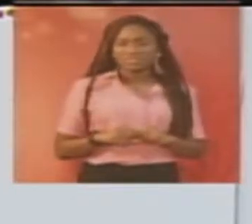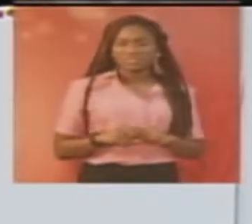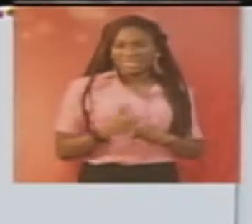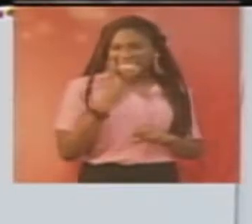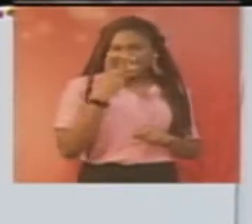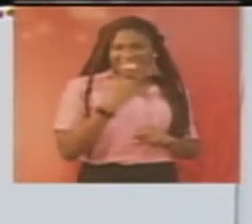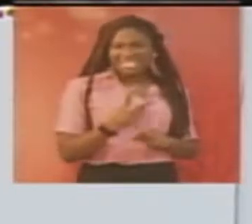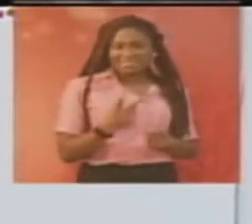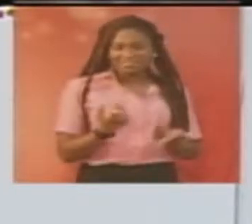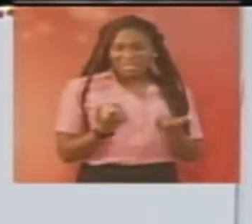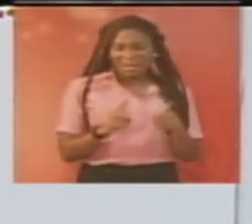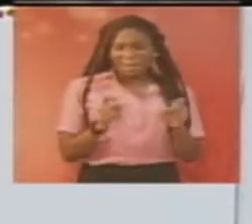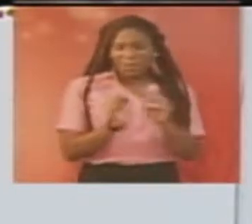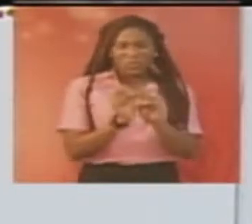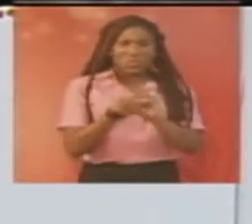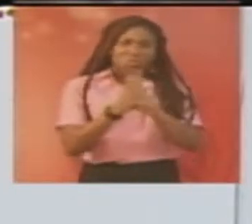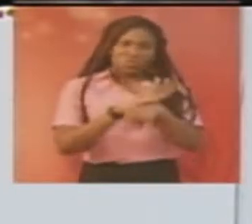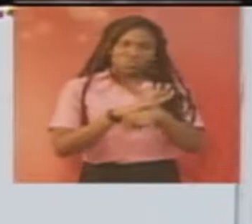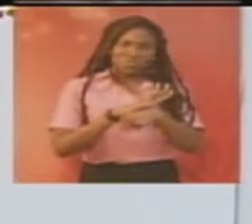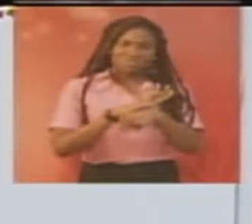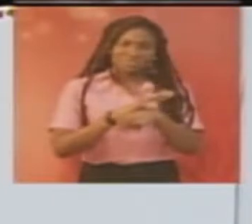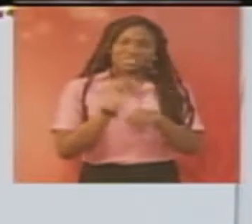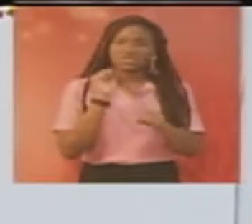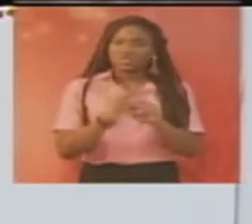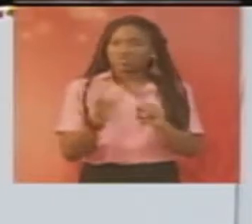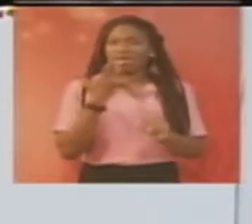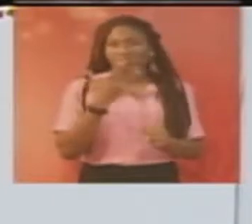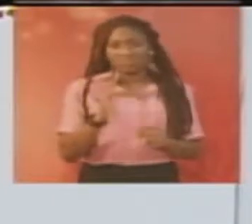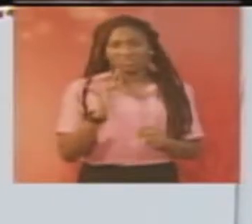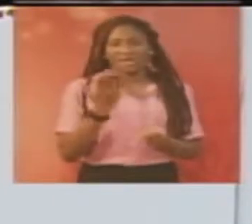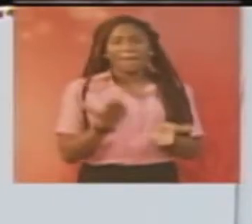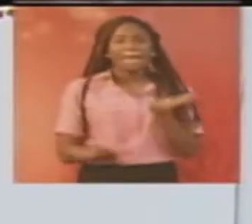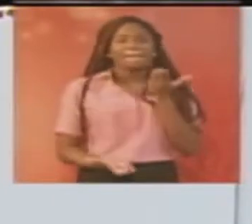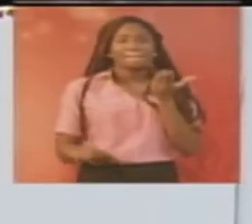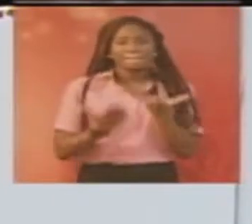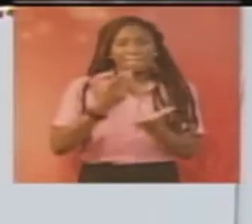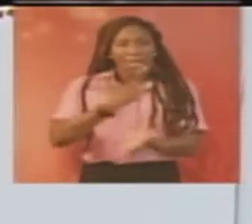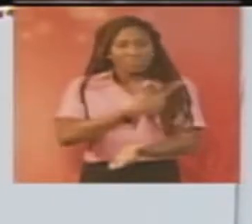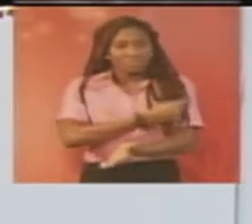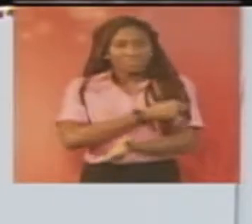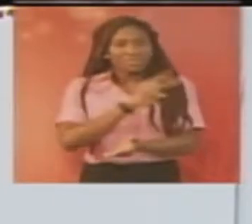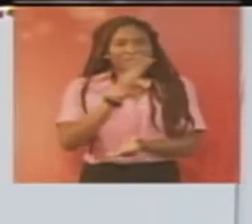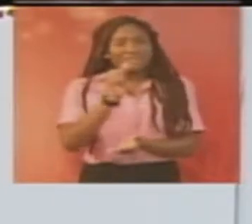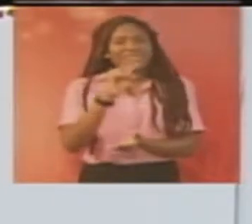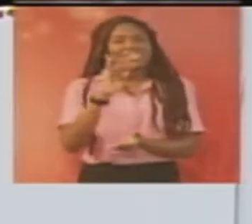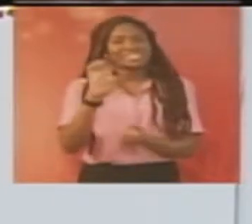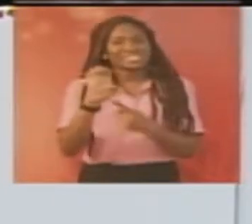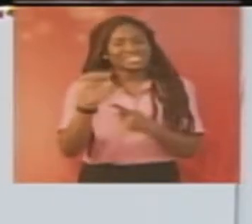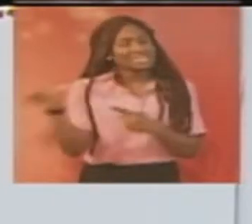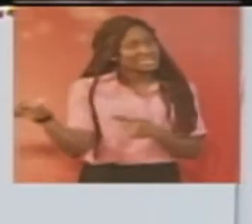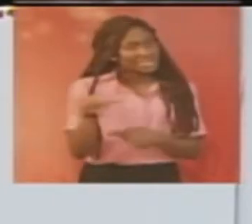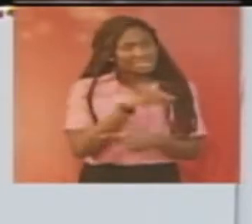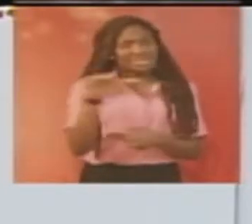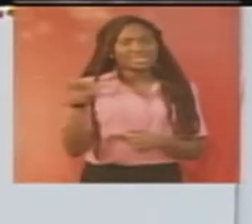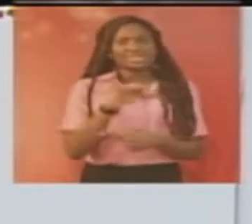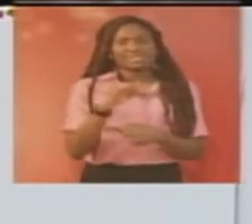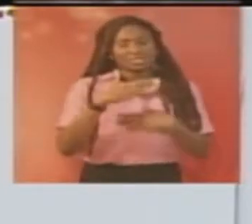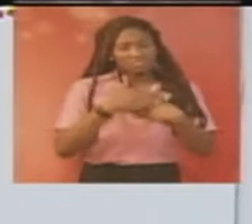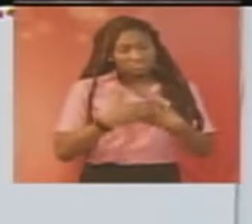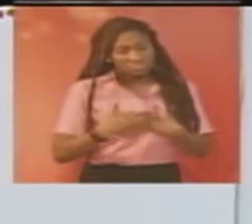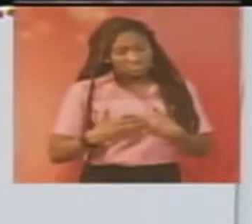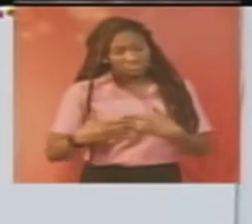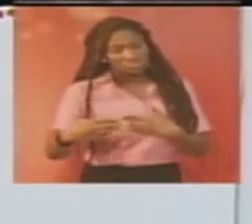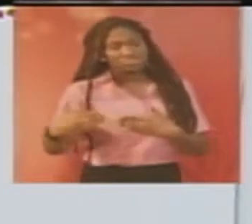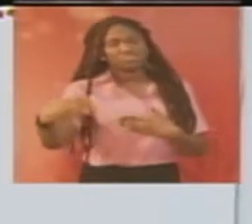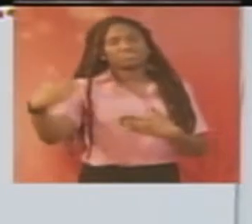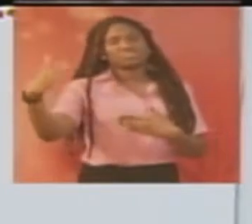evolution occurring with the coronavirus. So most likely it will be a very, the same vaccine will work for